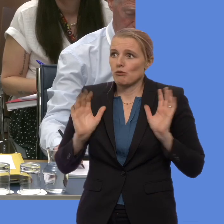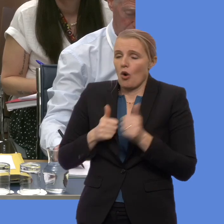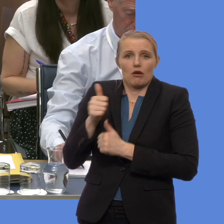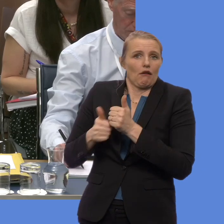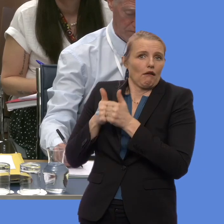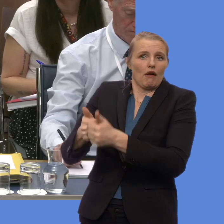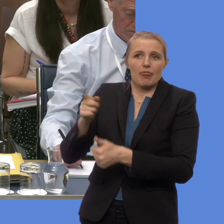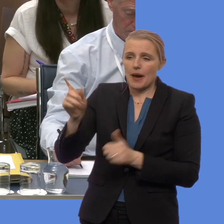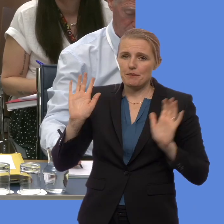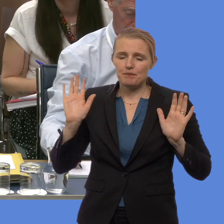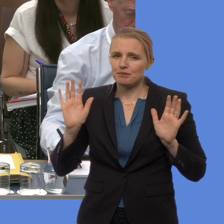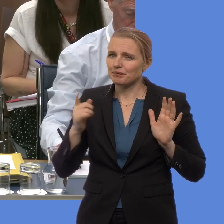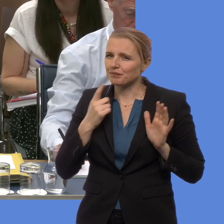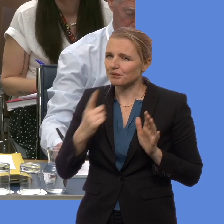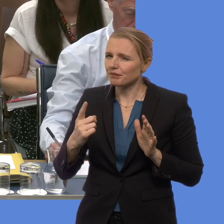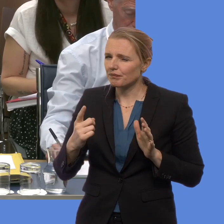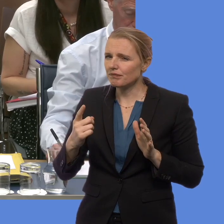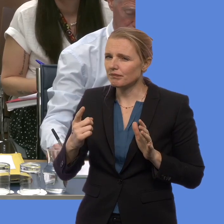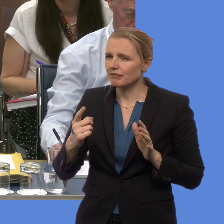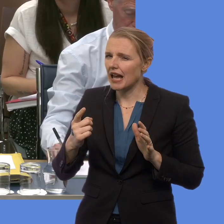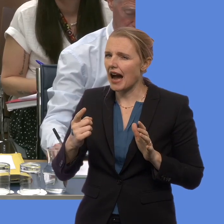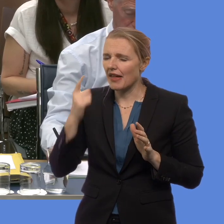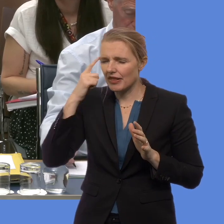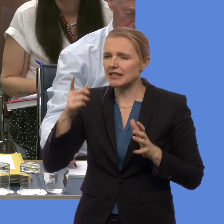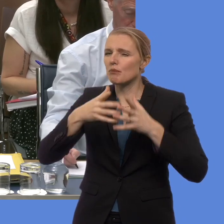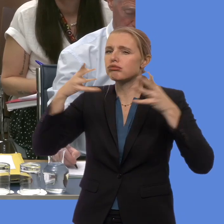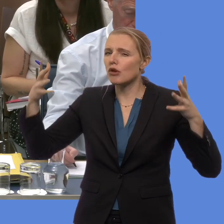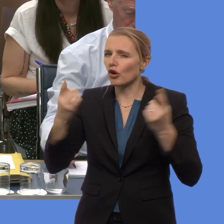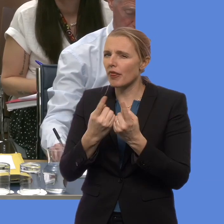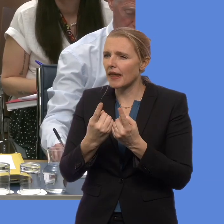saying it may be a broader issue than it might appear. Yeah. And